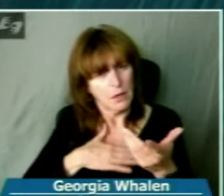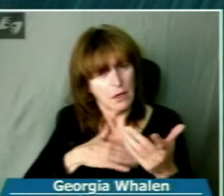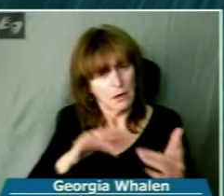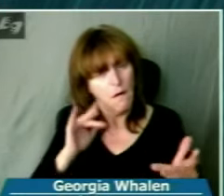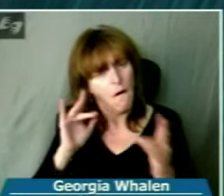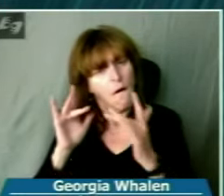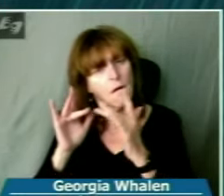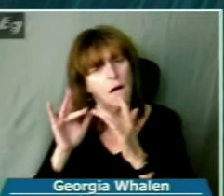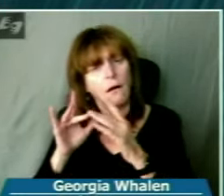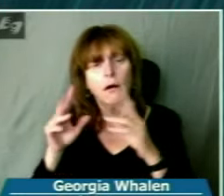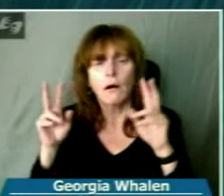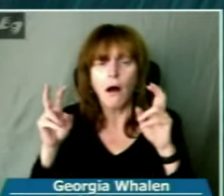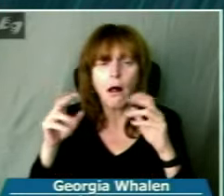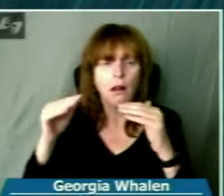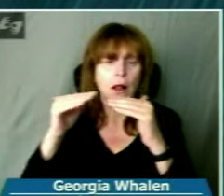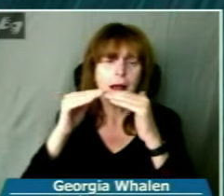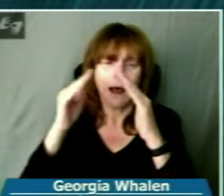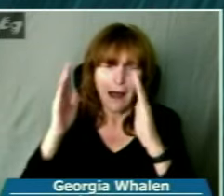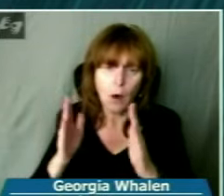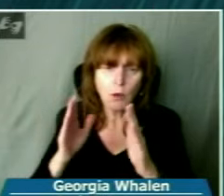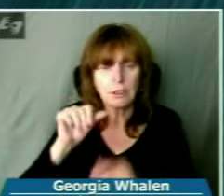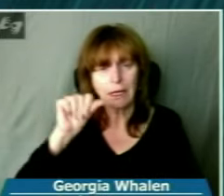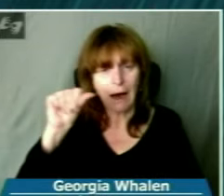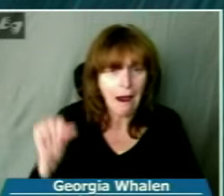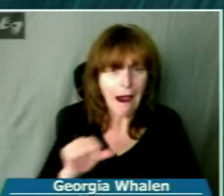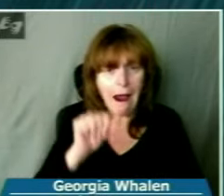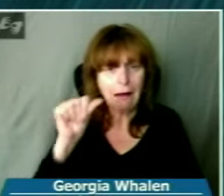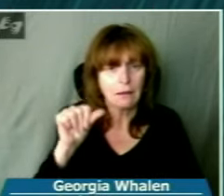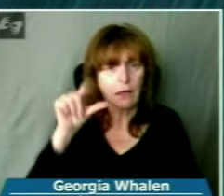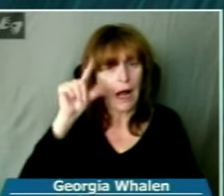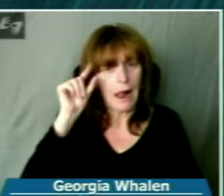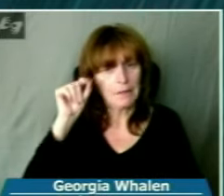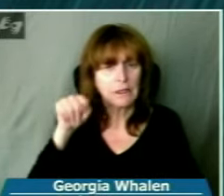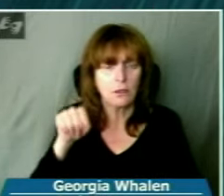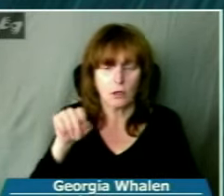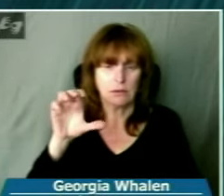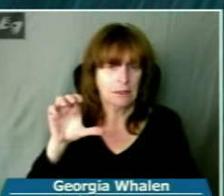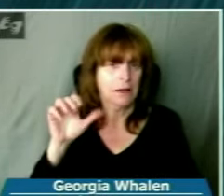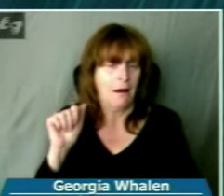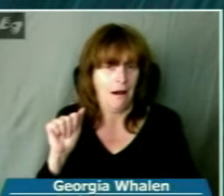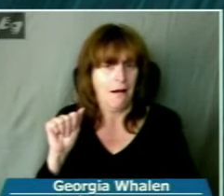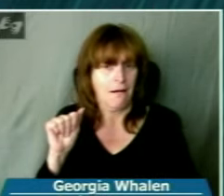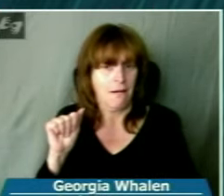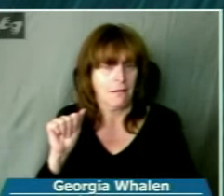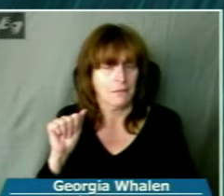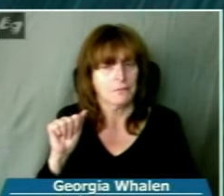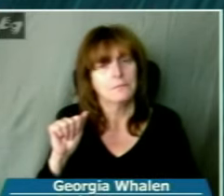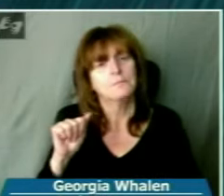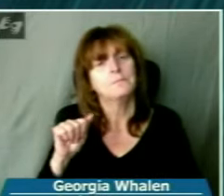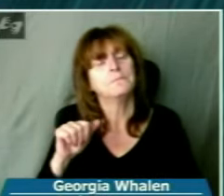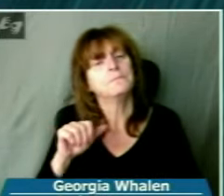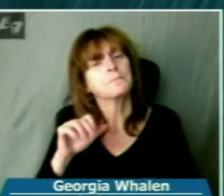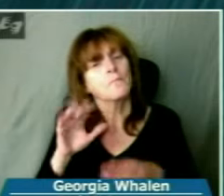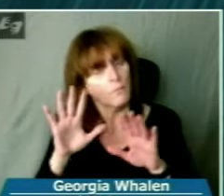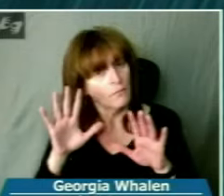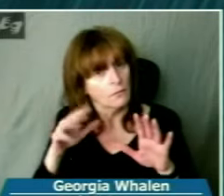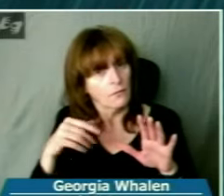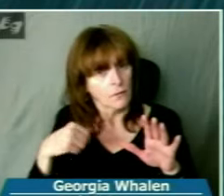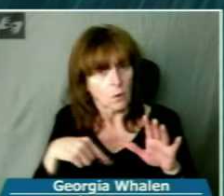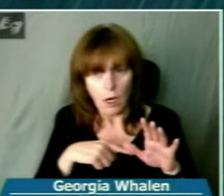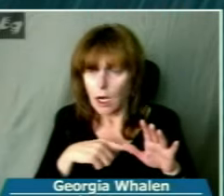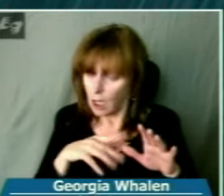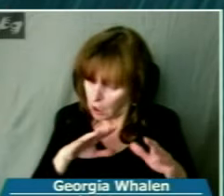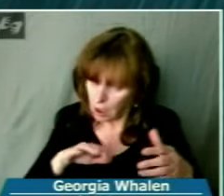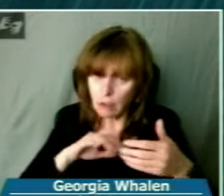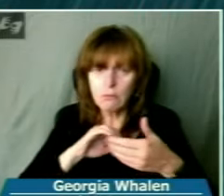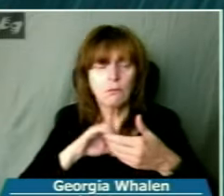housing@hamilton.ca. We're hoping that, you know, we'll continue to work together with our partnerships along the way to get for the